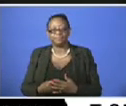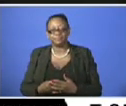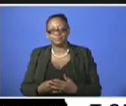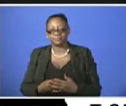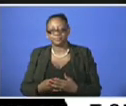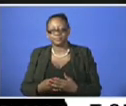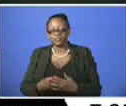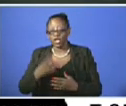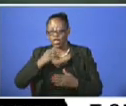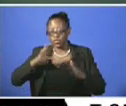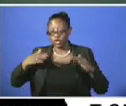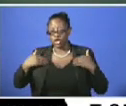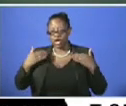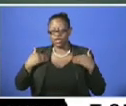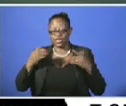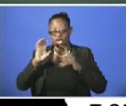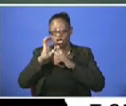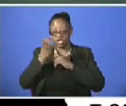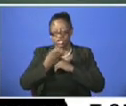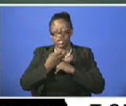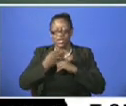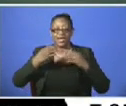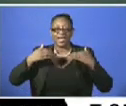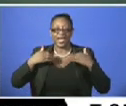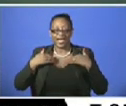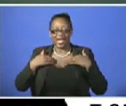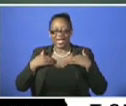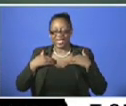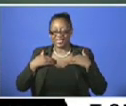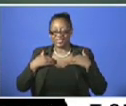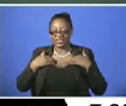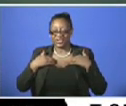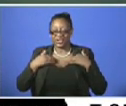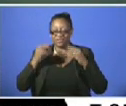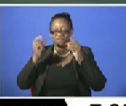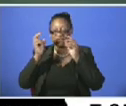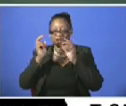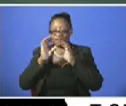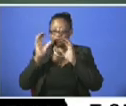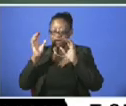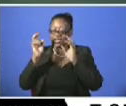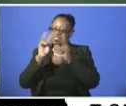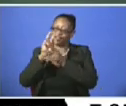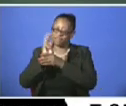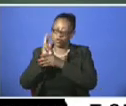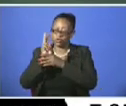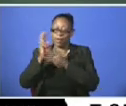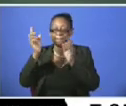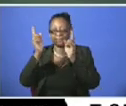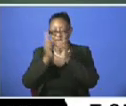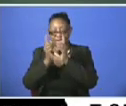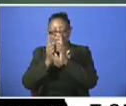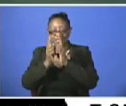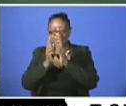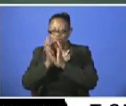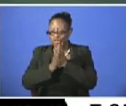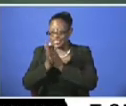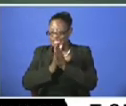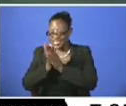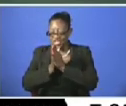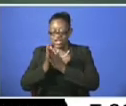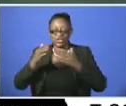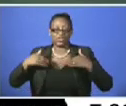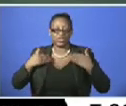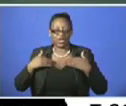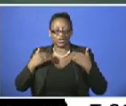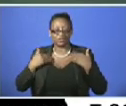The Ministry of Youth, Sports and Culture held the annual Youth in Parliament virtually today under the theme Resilient Youth Reengineered